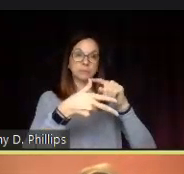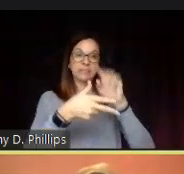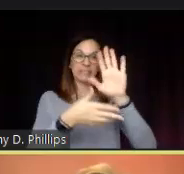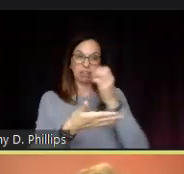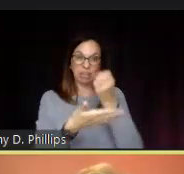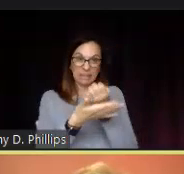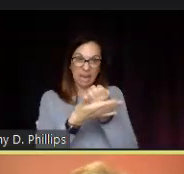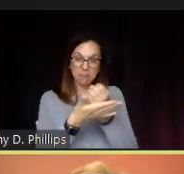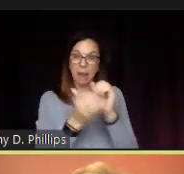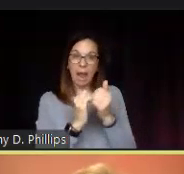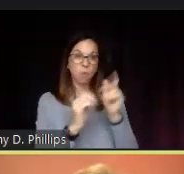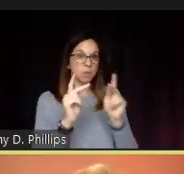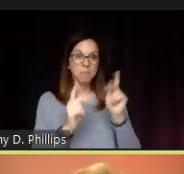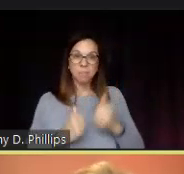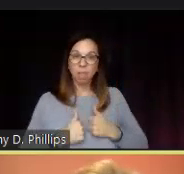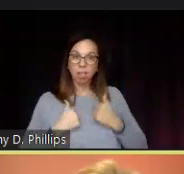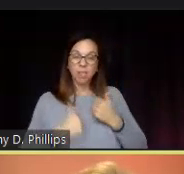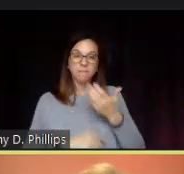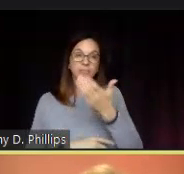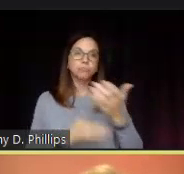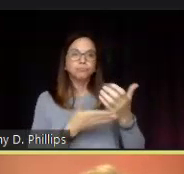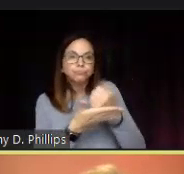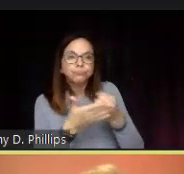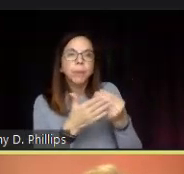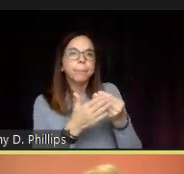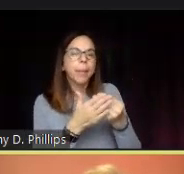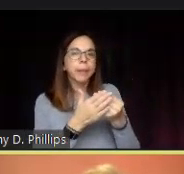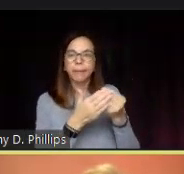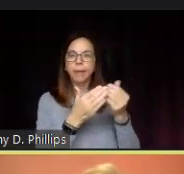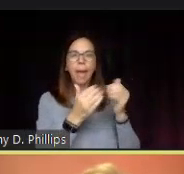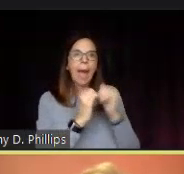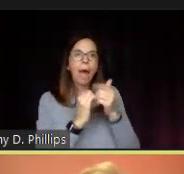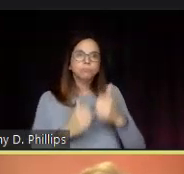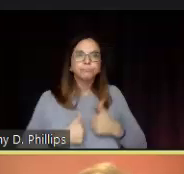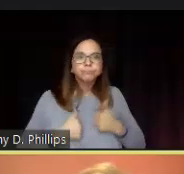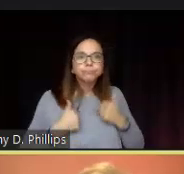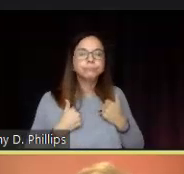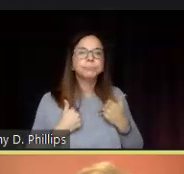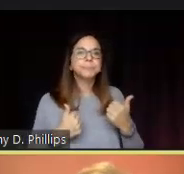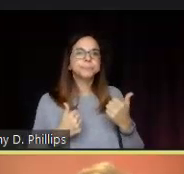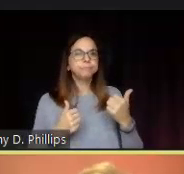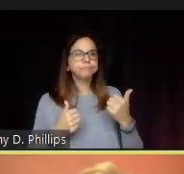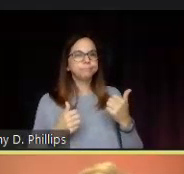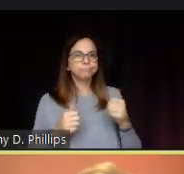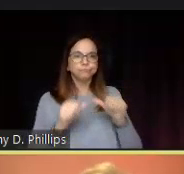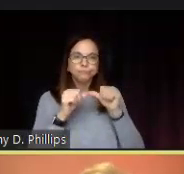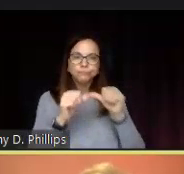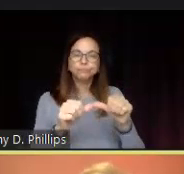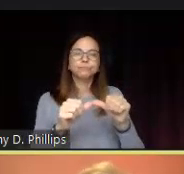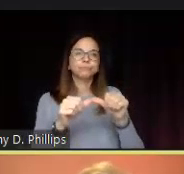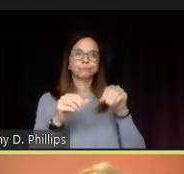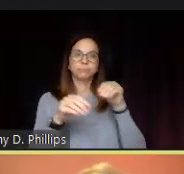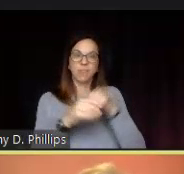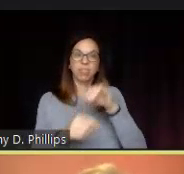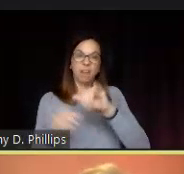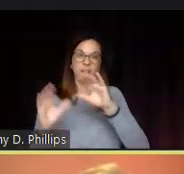how people living there made a living, what they did to survive and to thrive in those